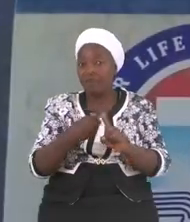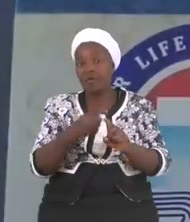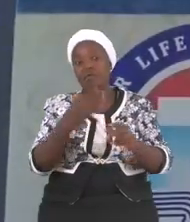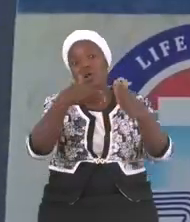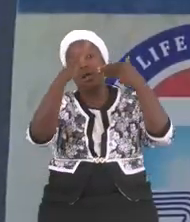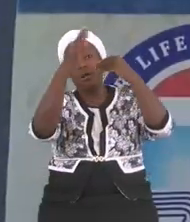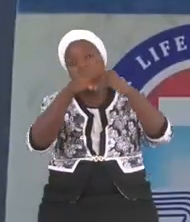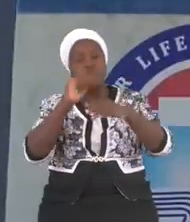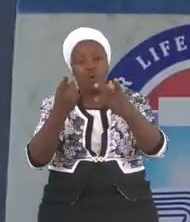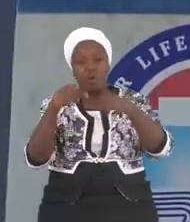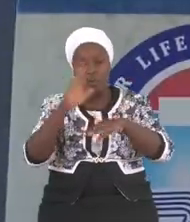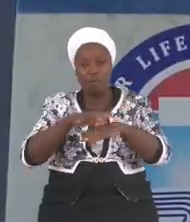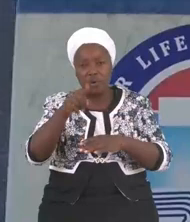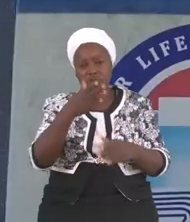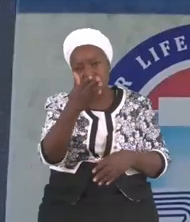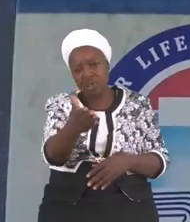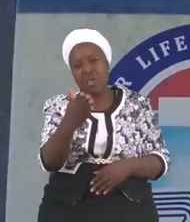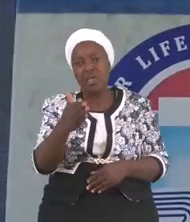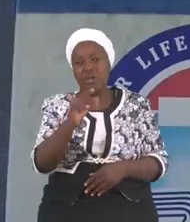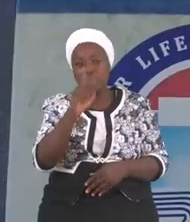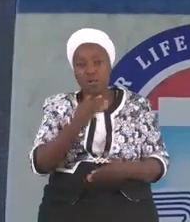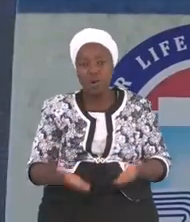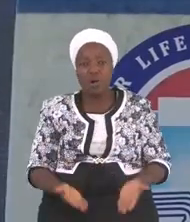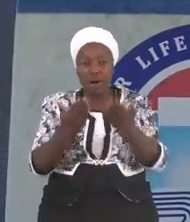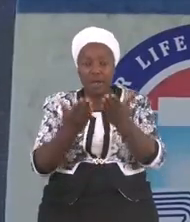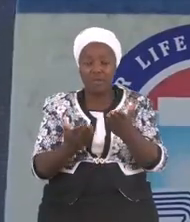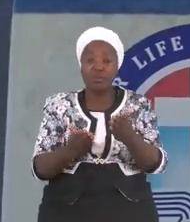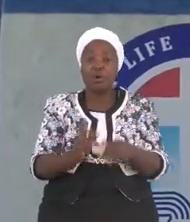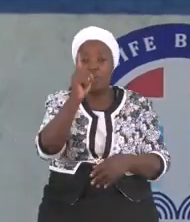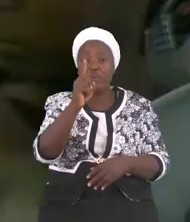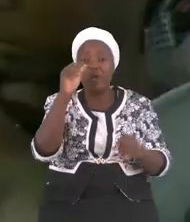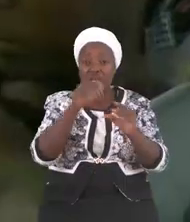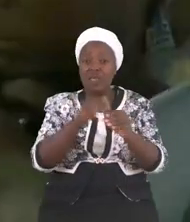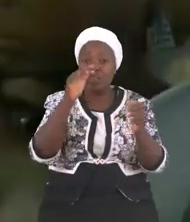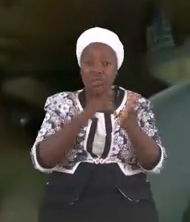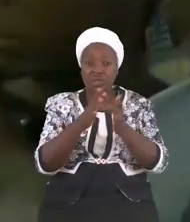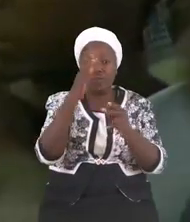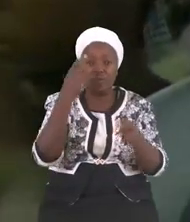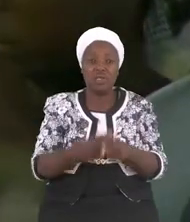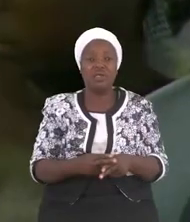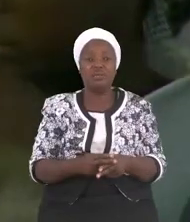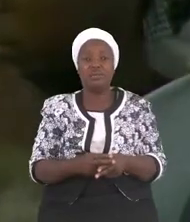come upon you there. You will rise up in Jesus' name.